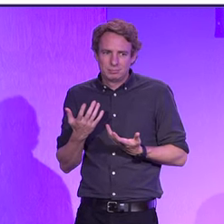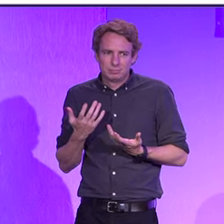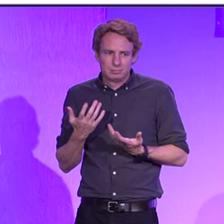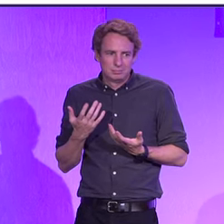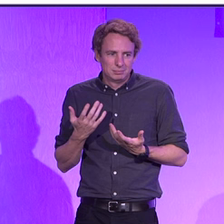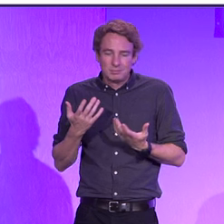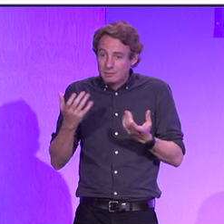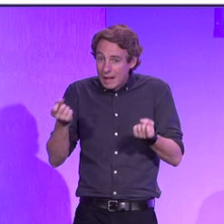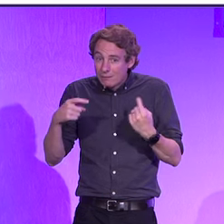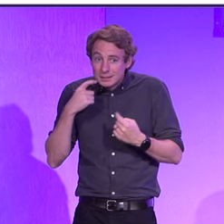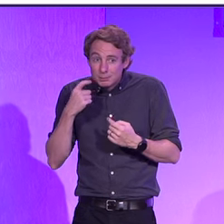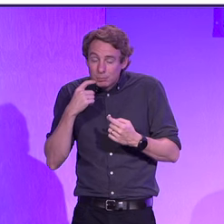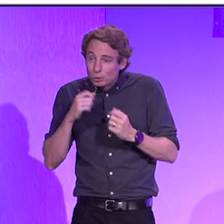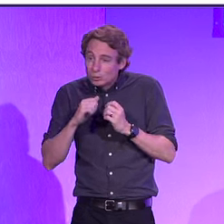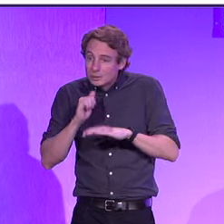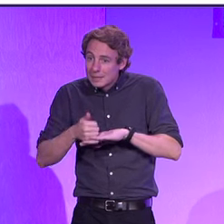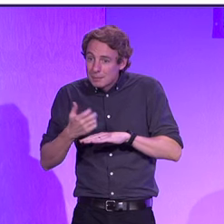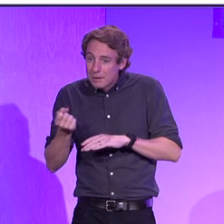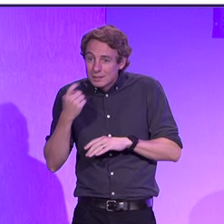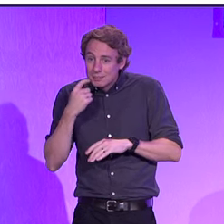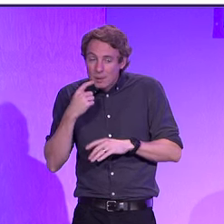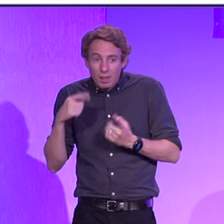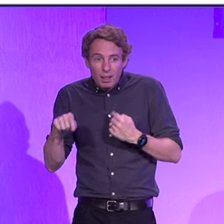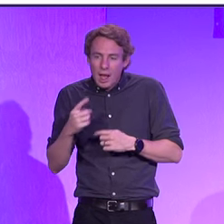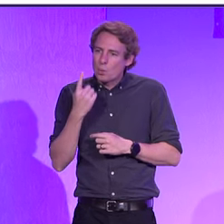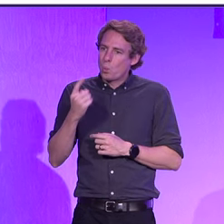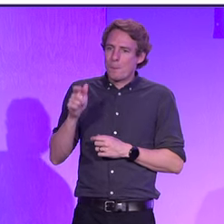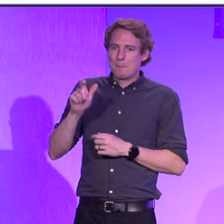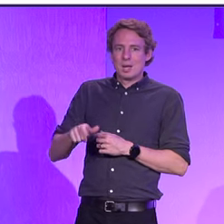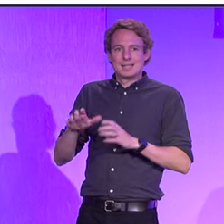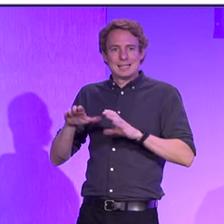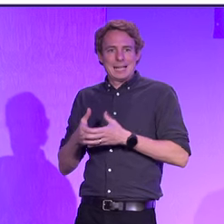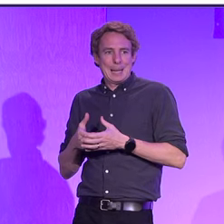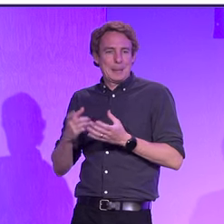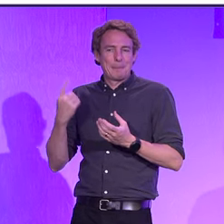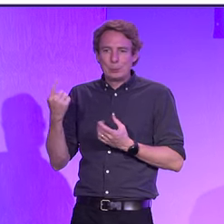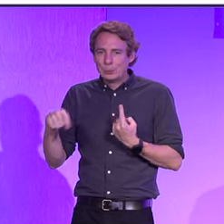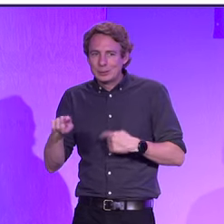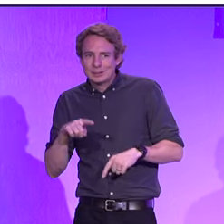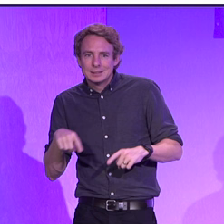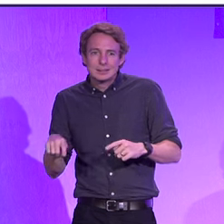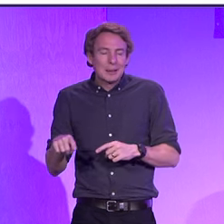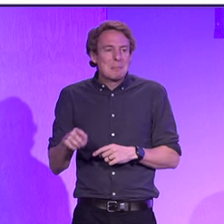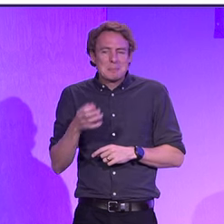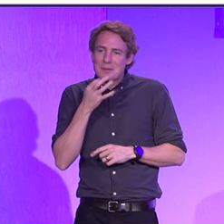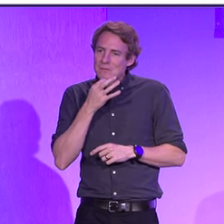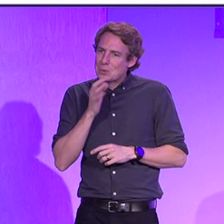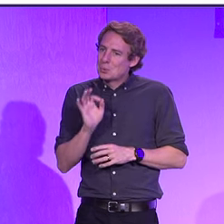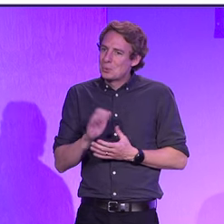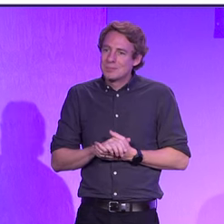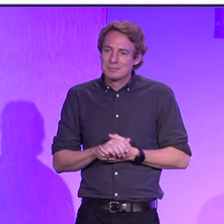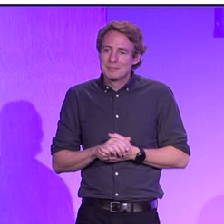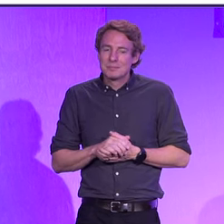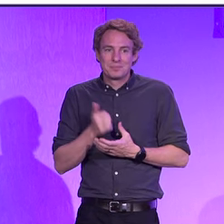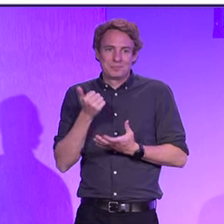is it? Does anyone have like a really simple infrastructure setup? Is anyone just like a one-person DevOps team? They do all their development. Ooh, okay,